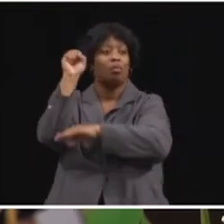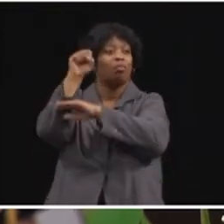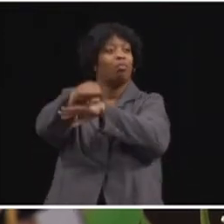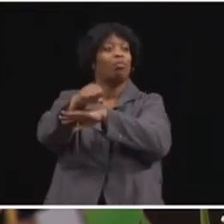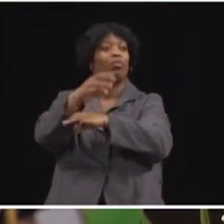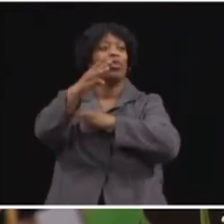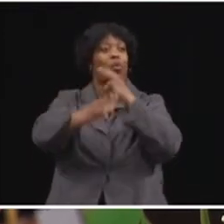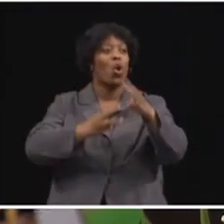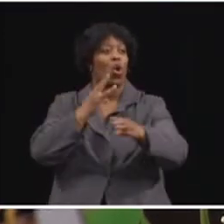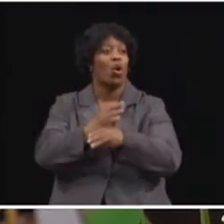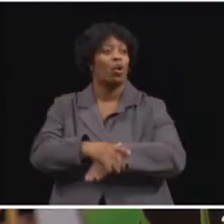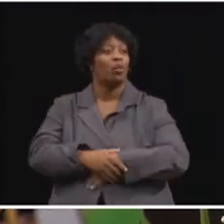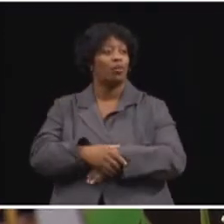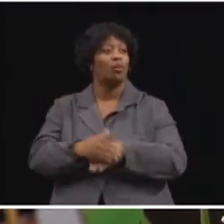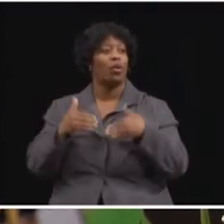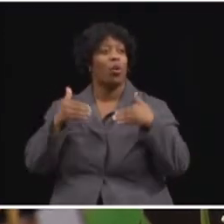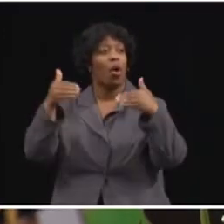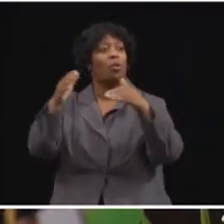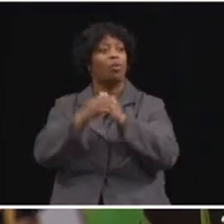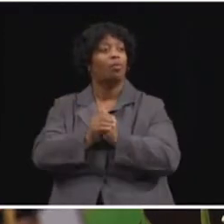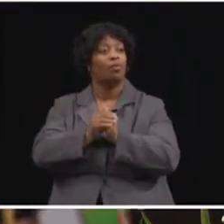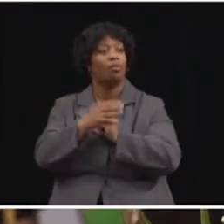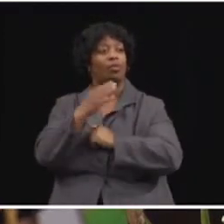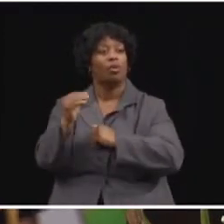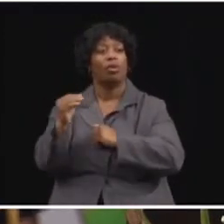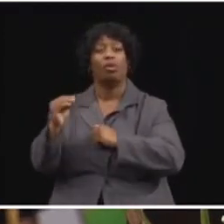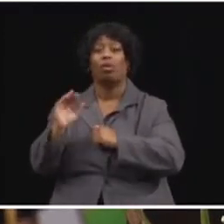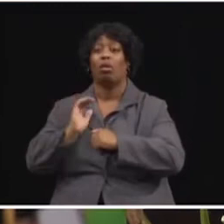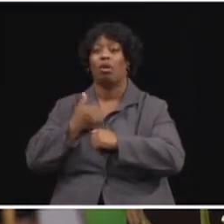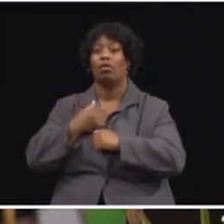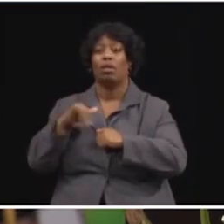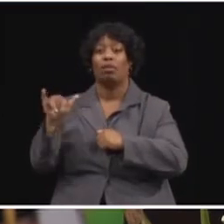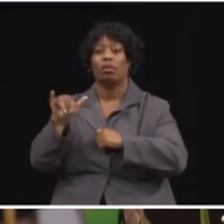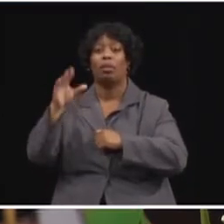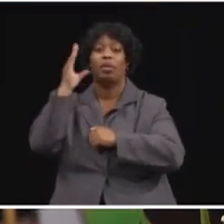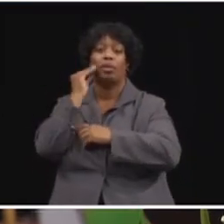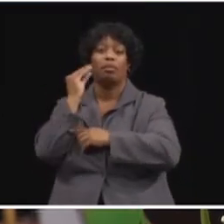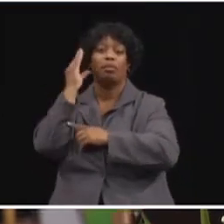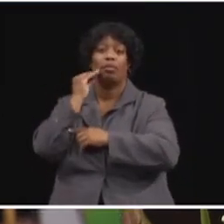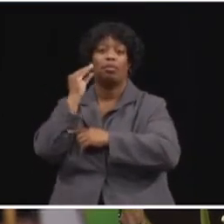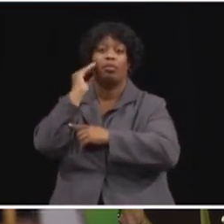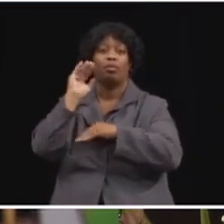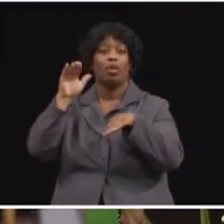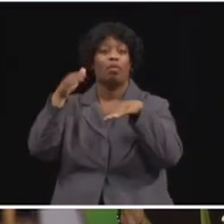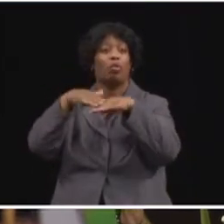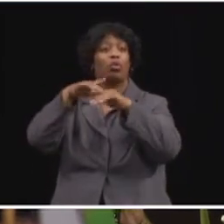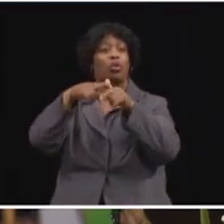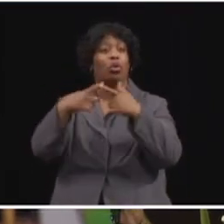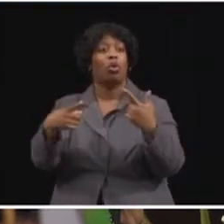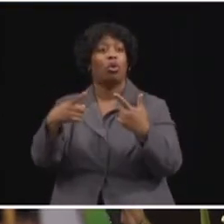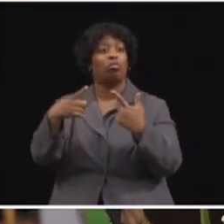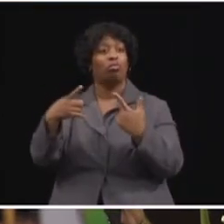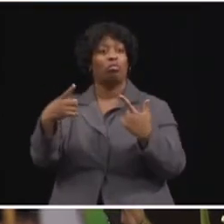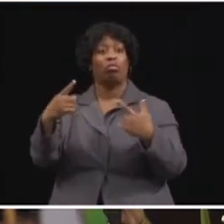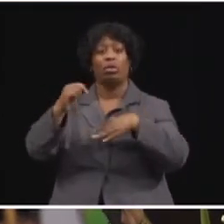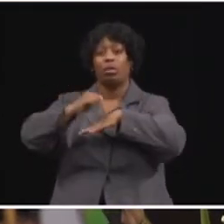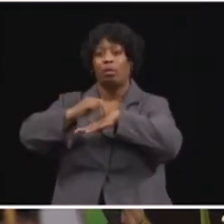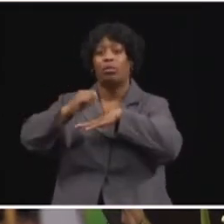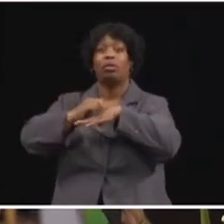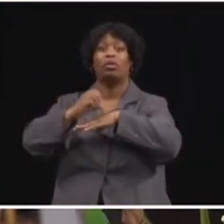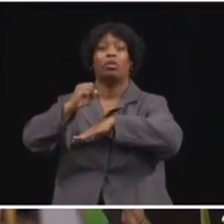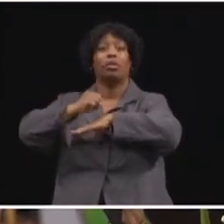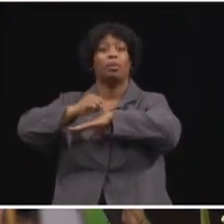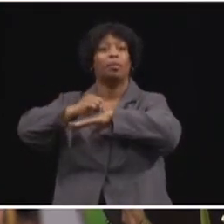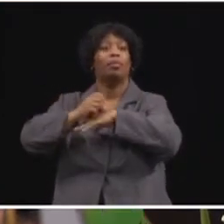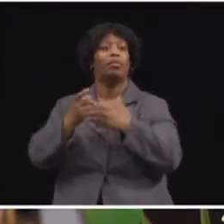globe. And all of us have the same experiences. Go visit a mosque, a synagogue, a Baptist church, a